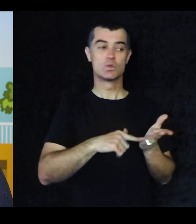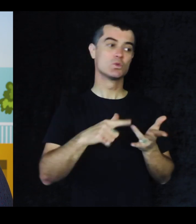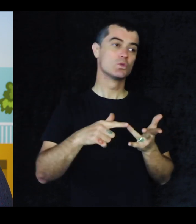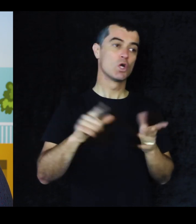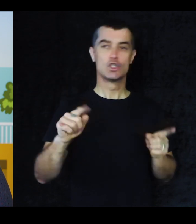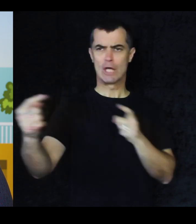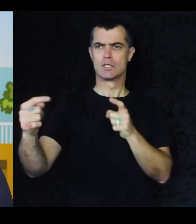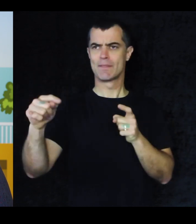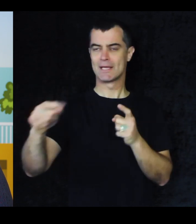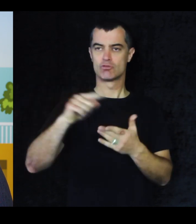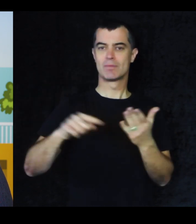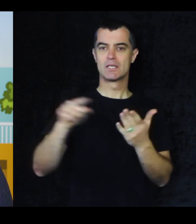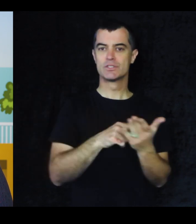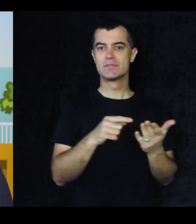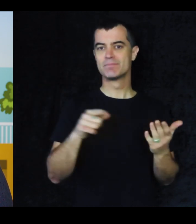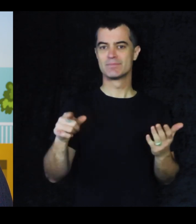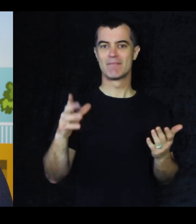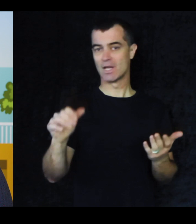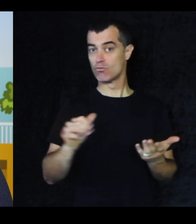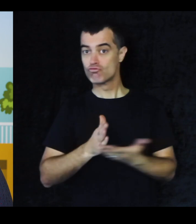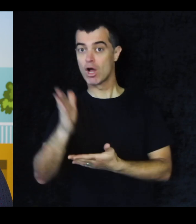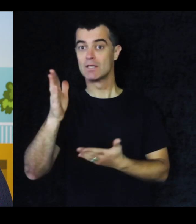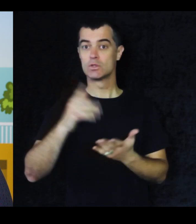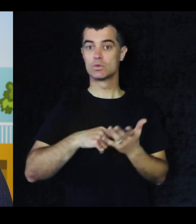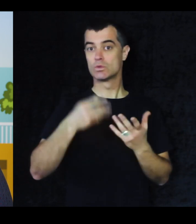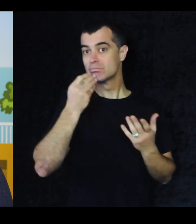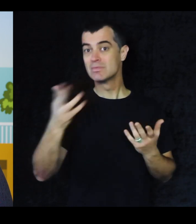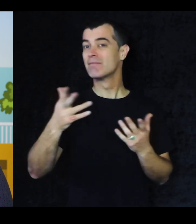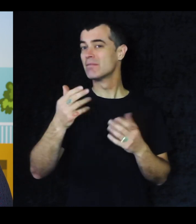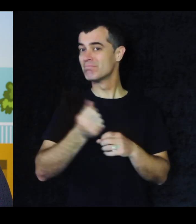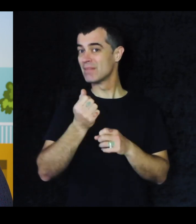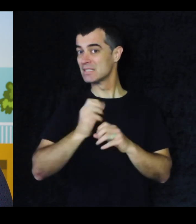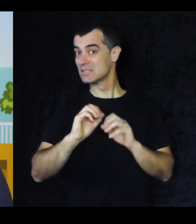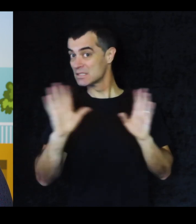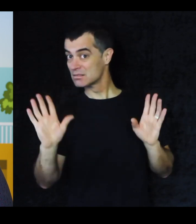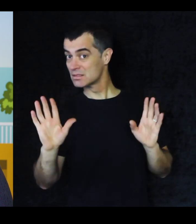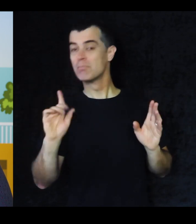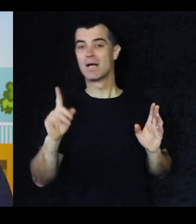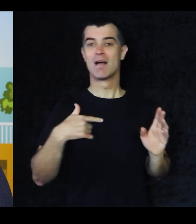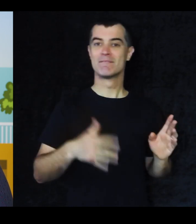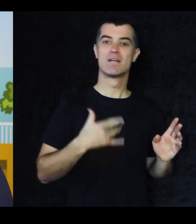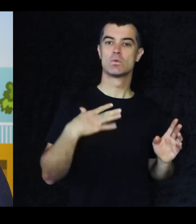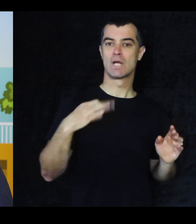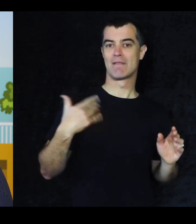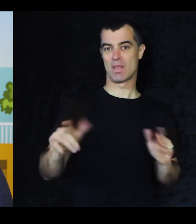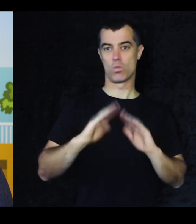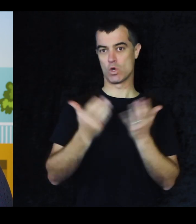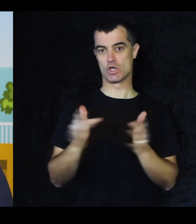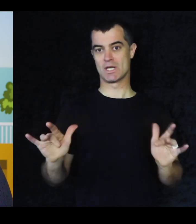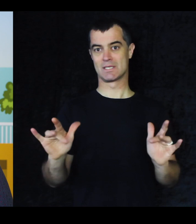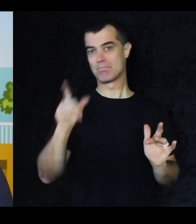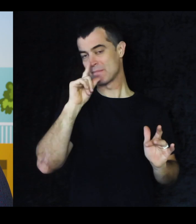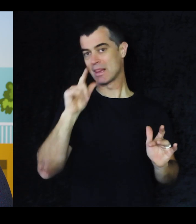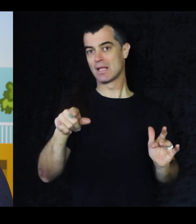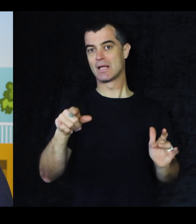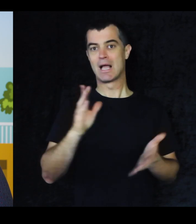because they're trying to challenge that discrimination. Like they have a right to disclose, if that makes sense. But I think we don't live in that